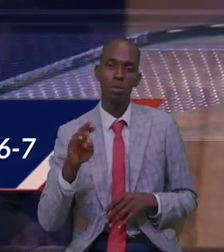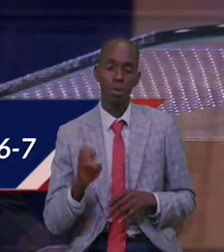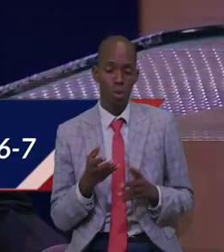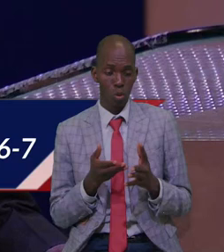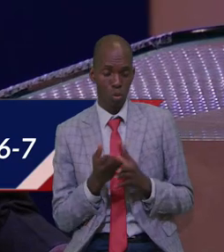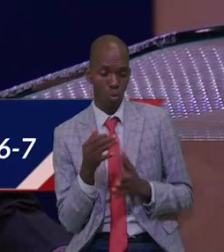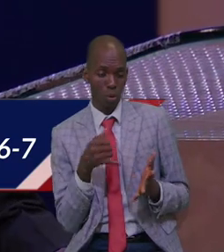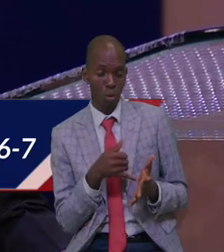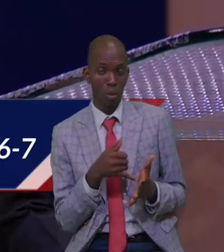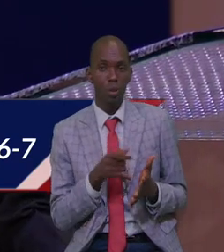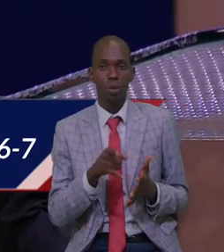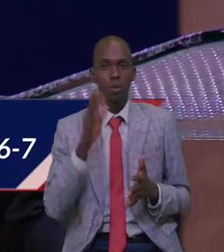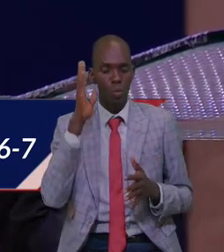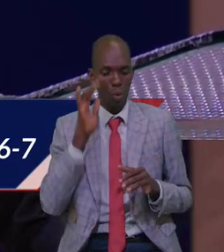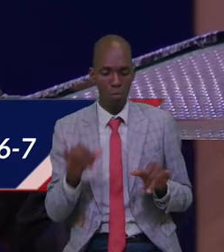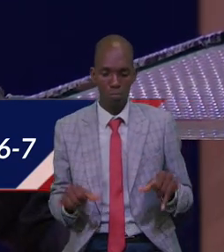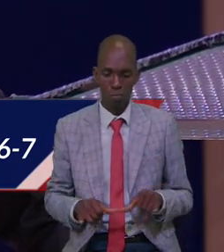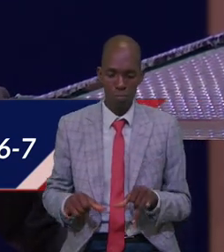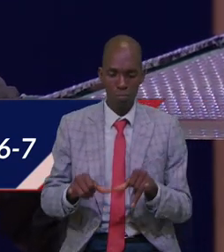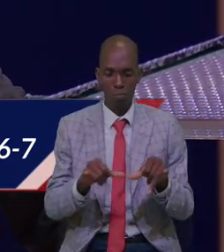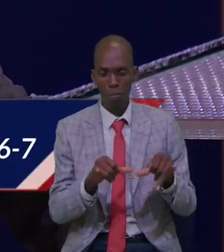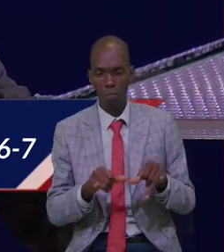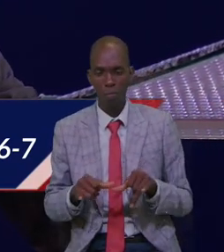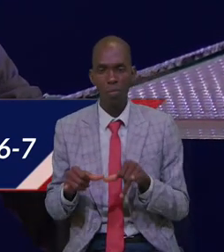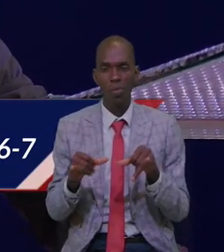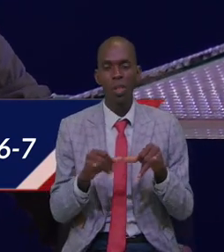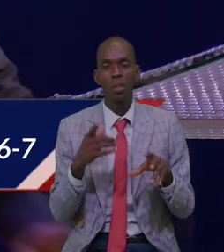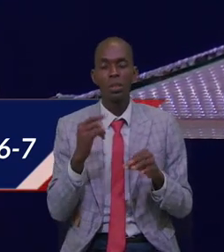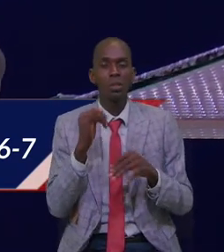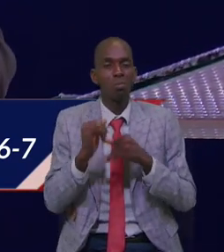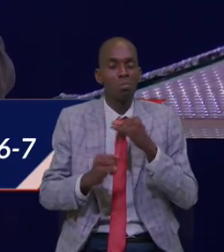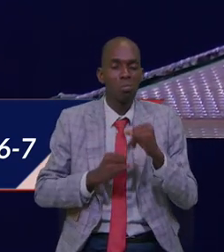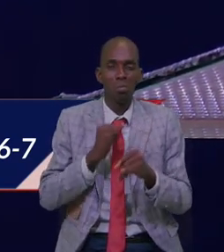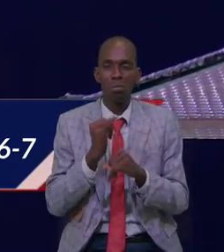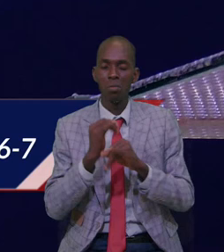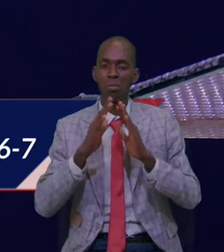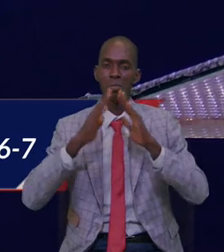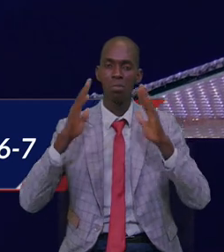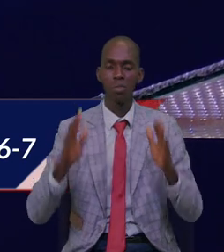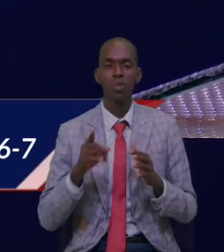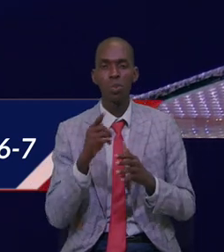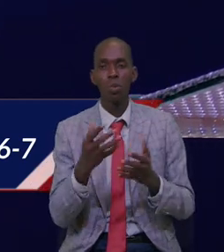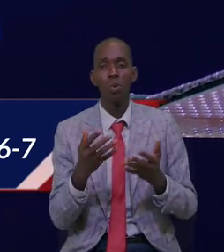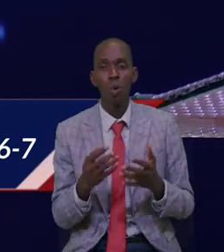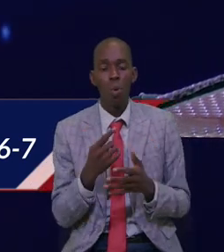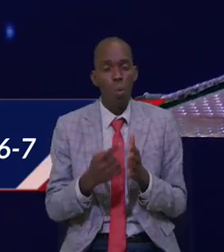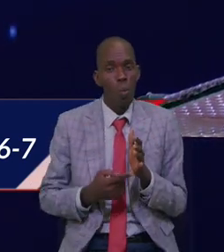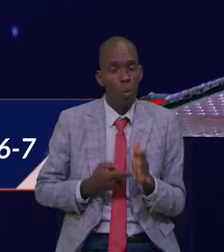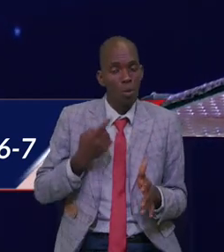measure and regulate the whole edifice, the whole building. Once it aligns